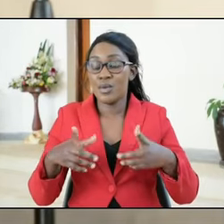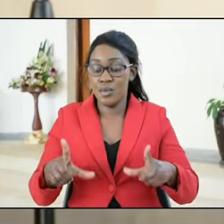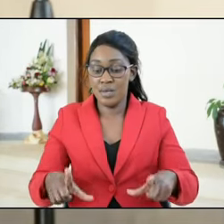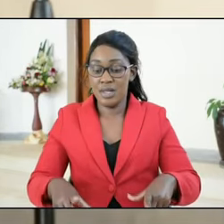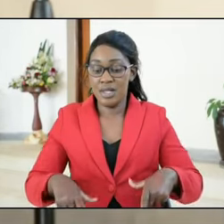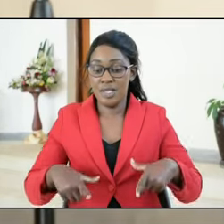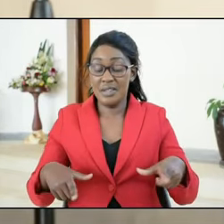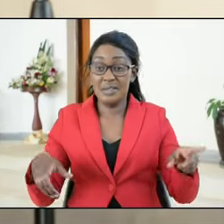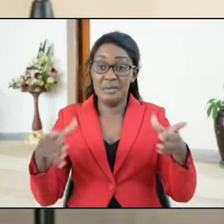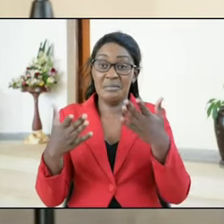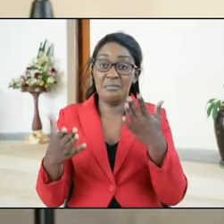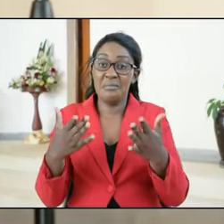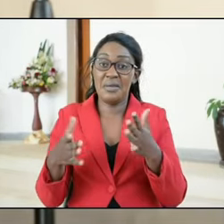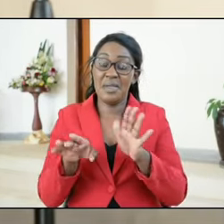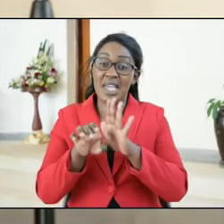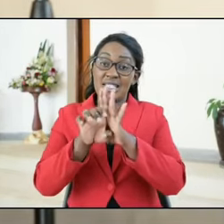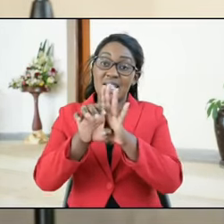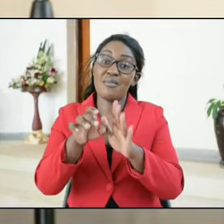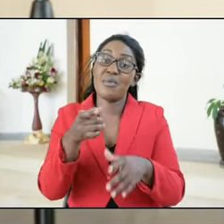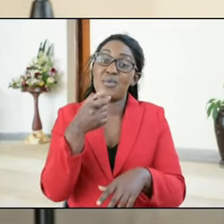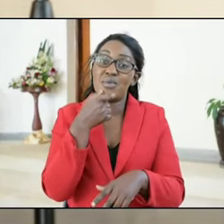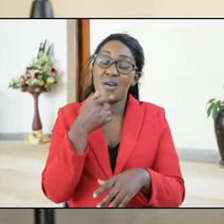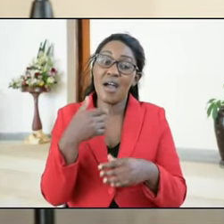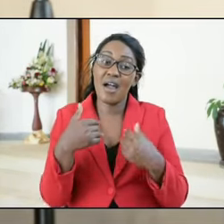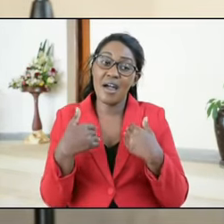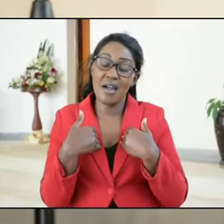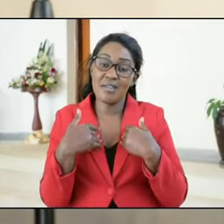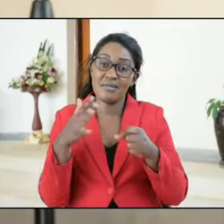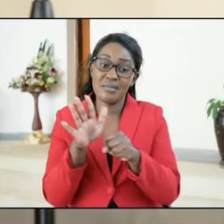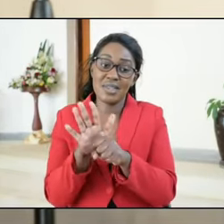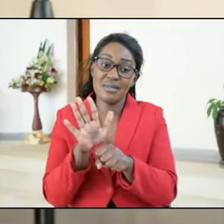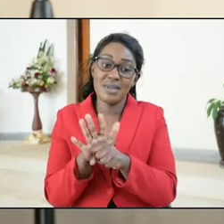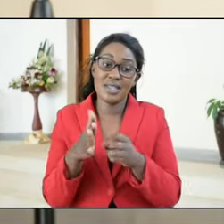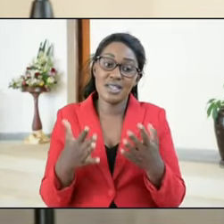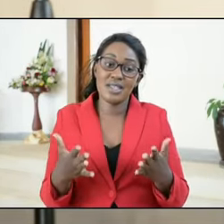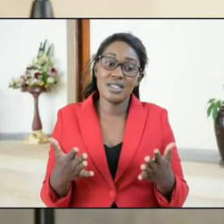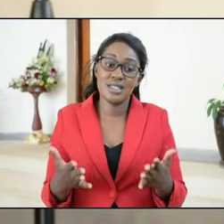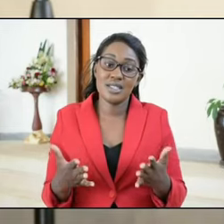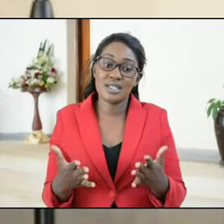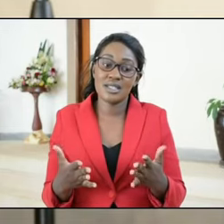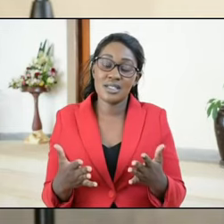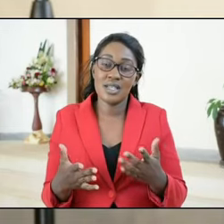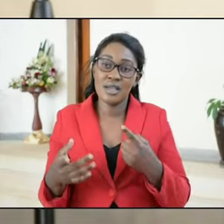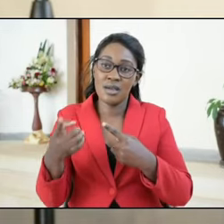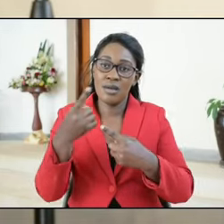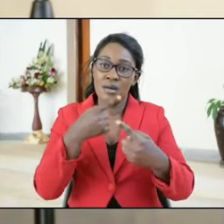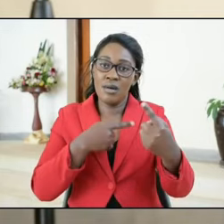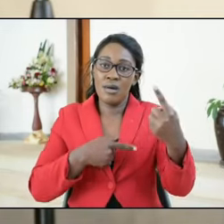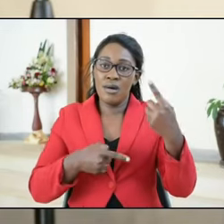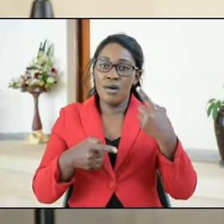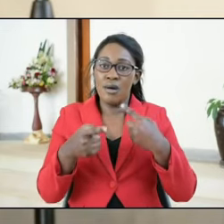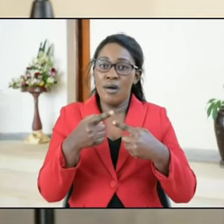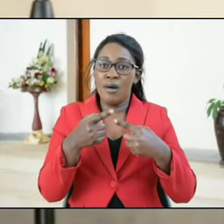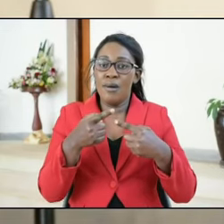the way you say, there are so many things that come into conflict with the laws and precepts of God,